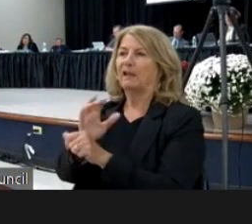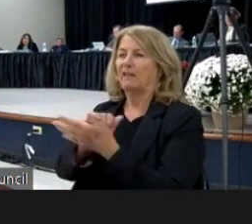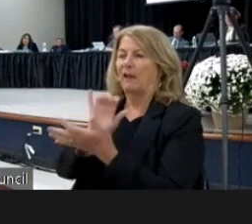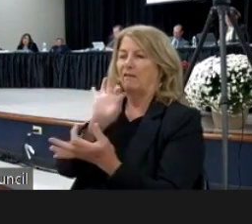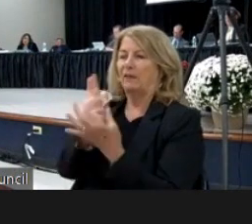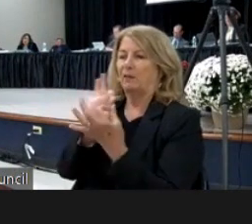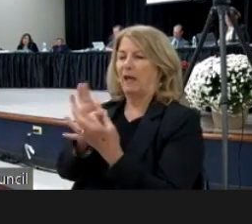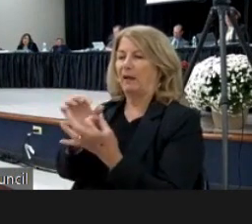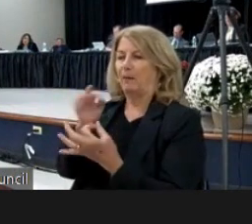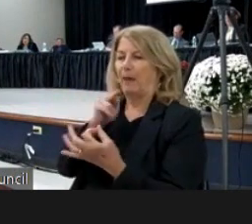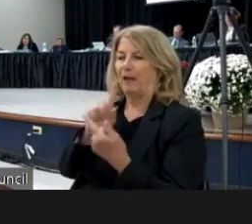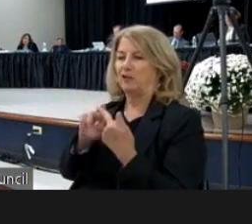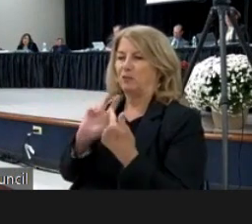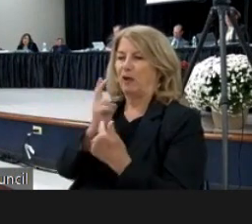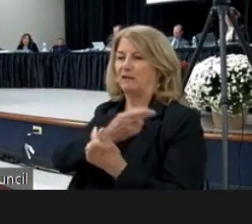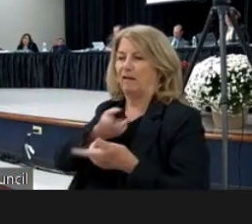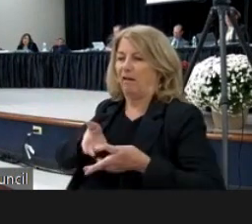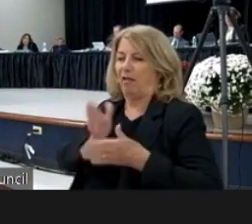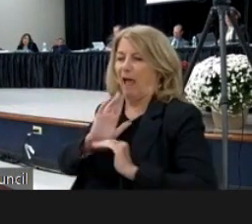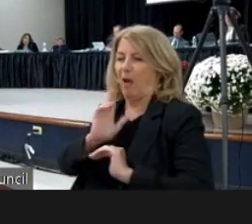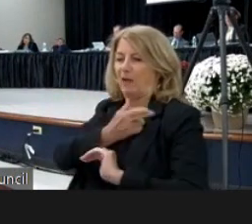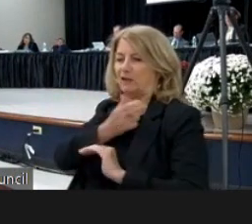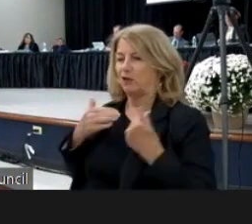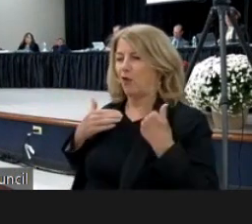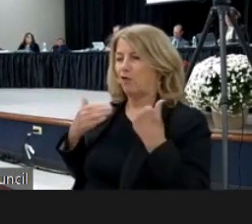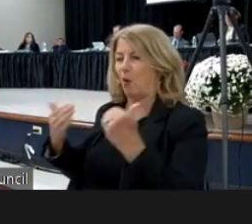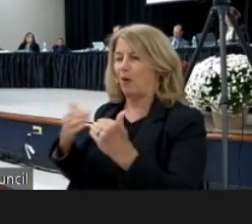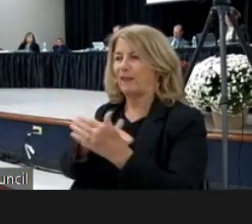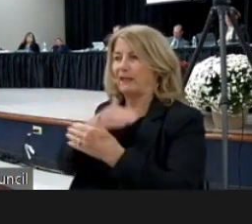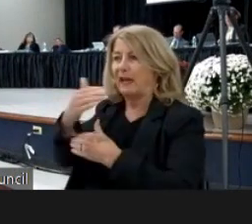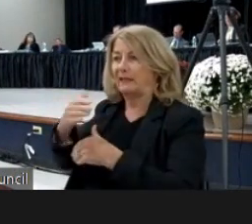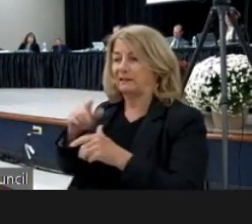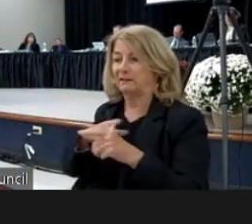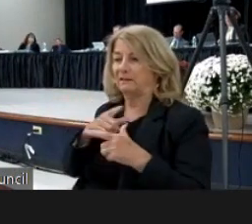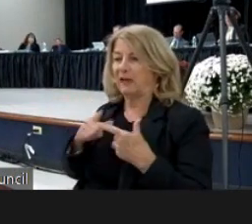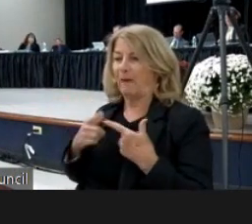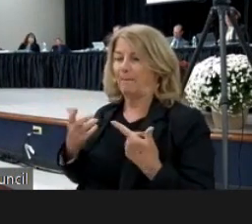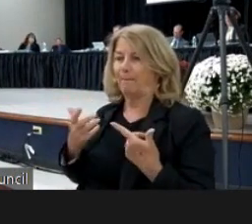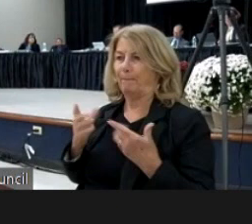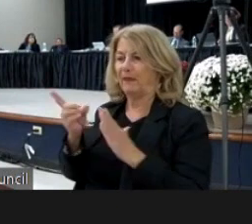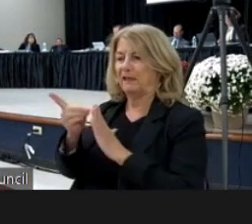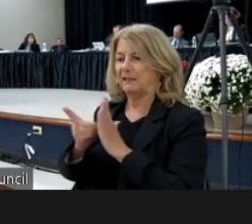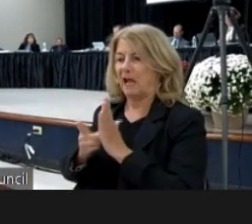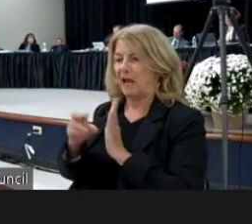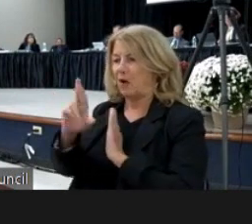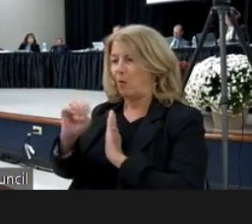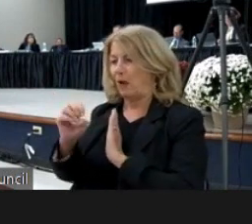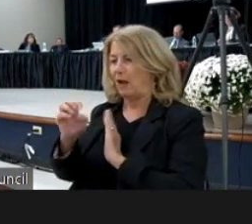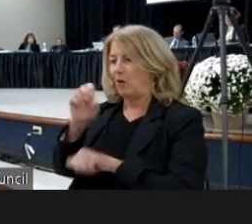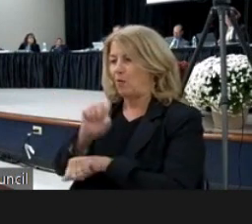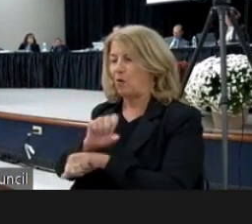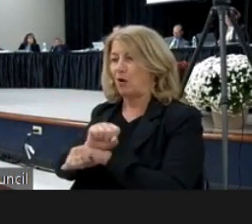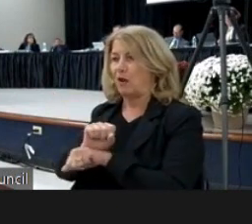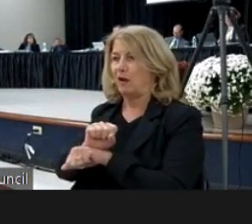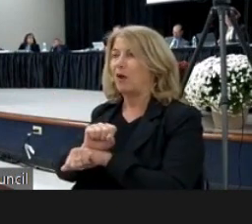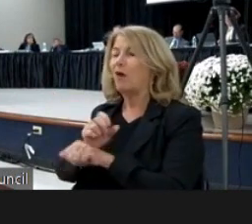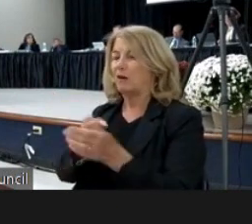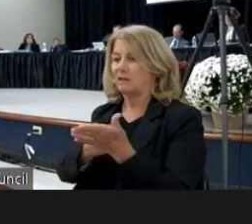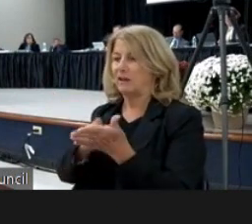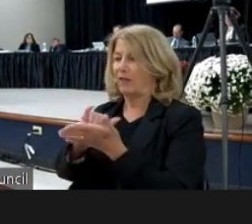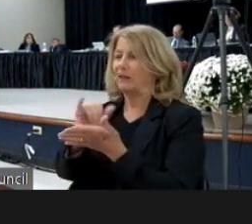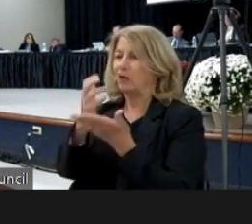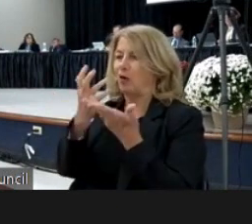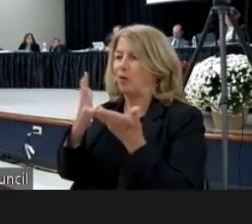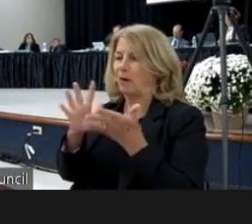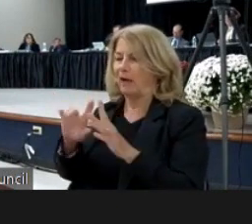to us and allowing us to move forward. The next steps for us would be design rework, and honestly, that's already started.